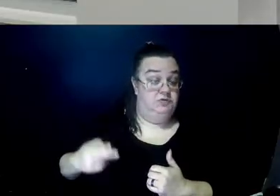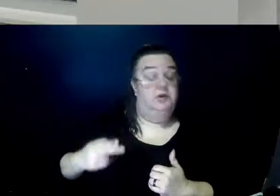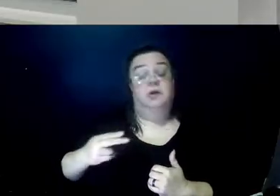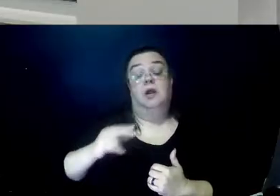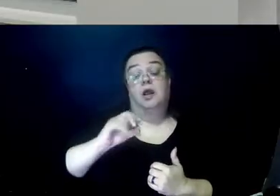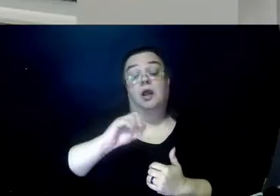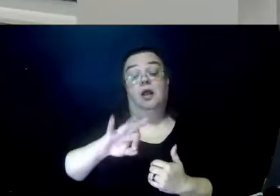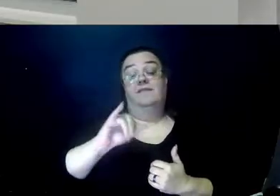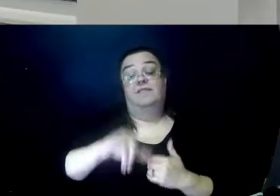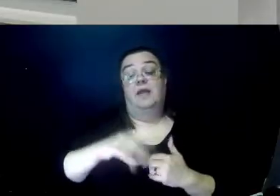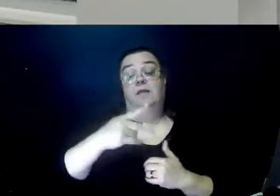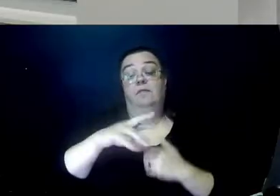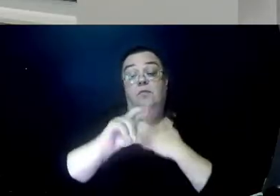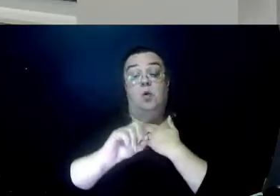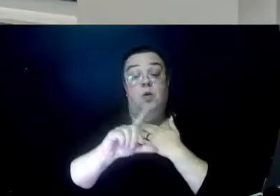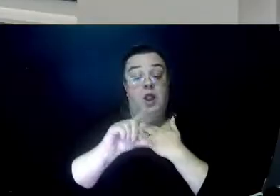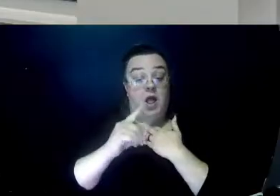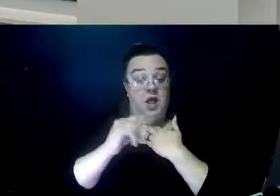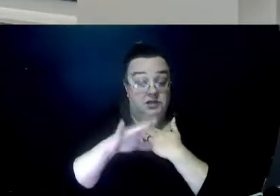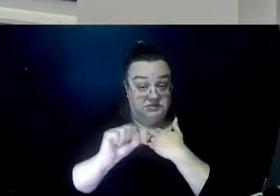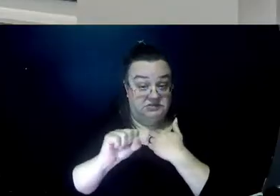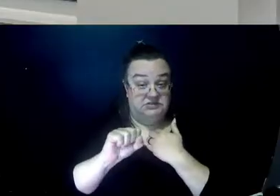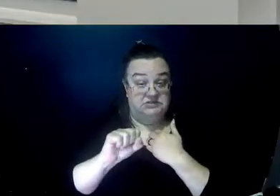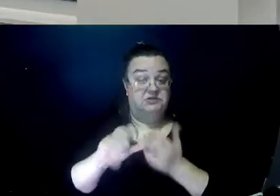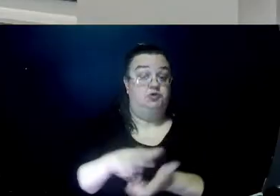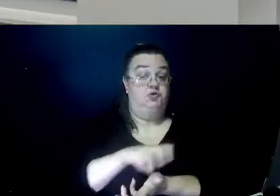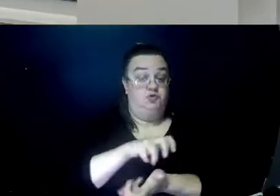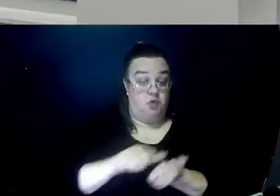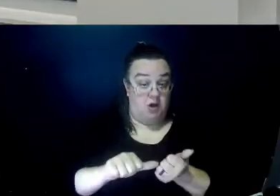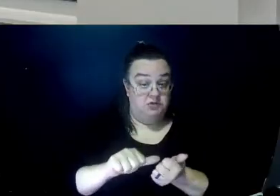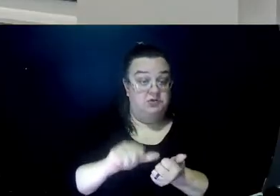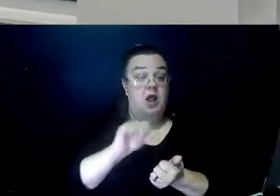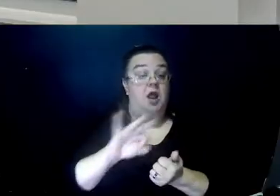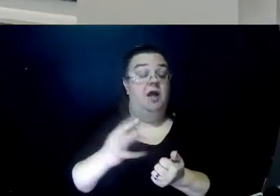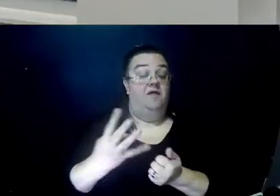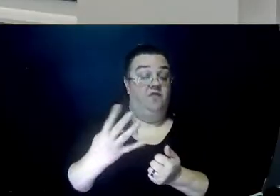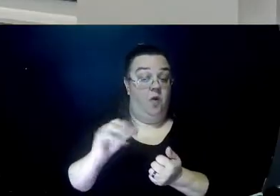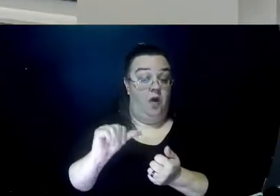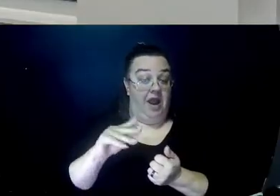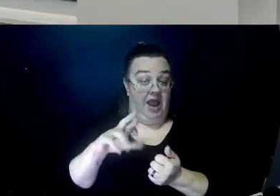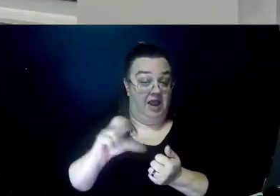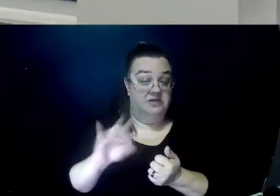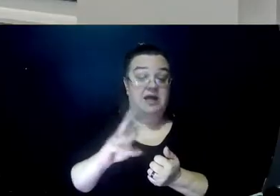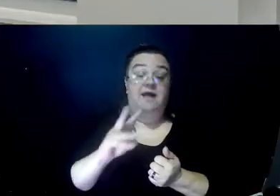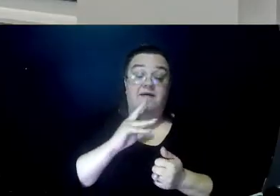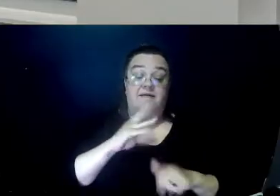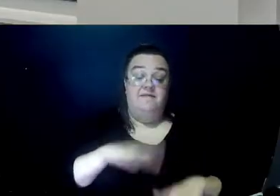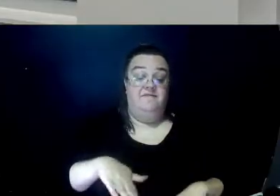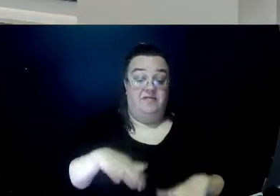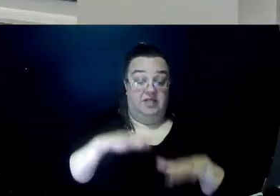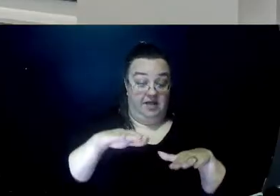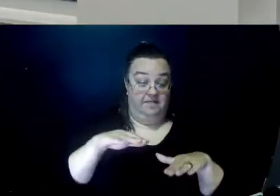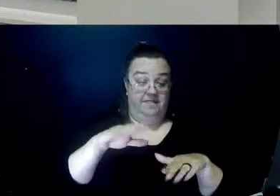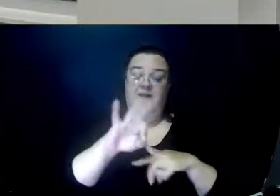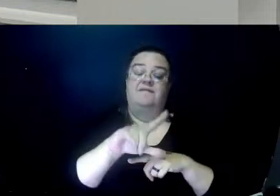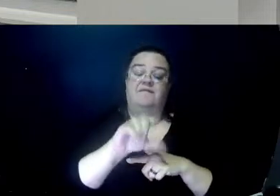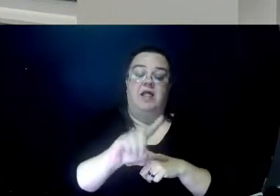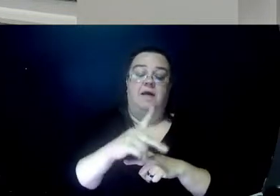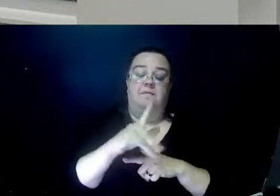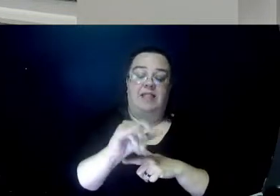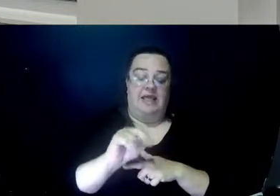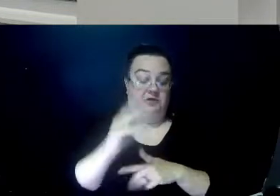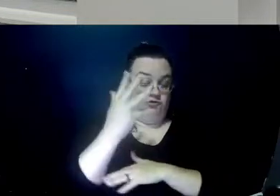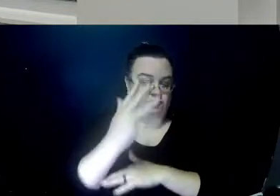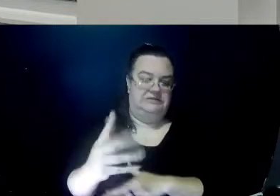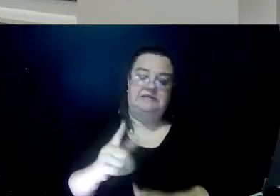the Prologis destruction of 4 acres of floodplain trees needlessly.